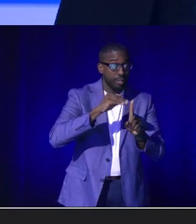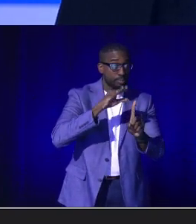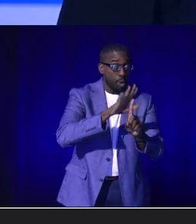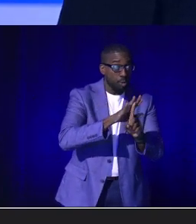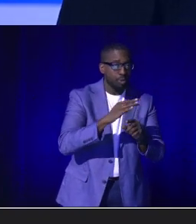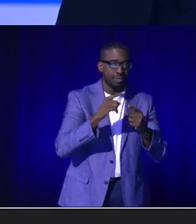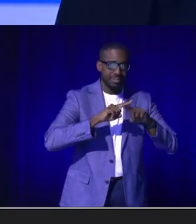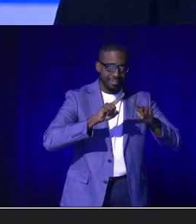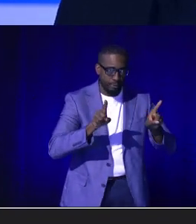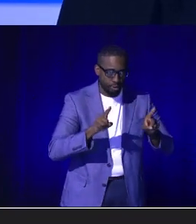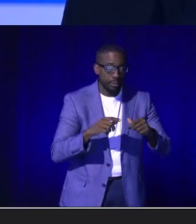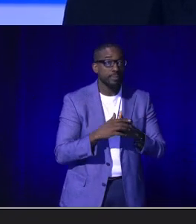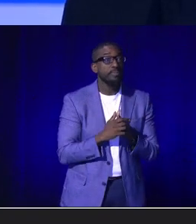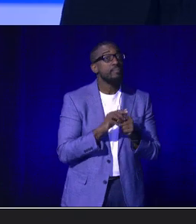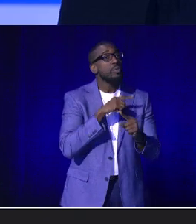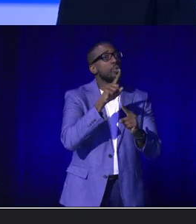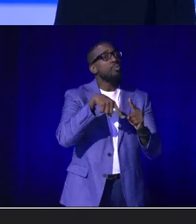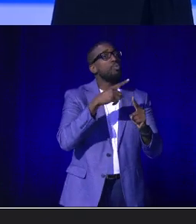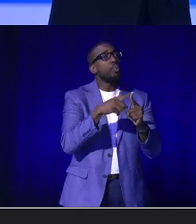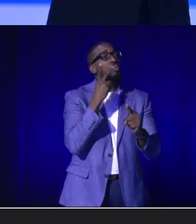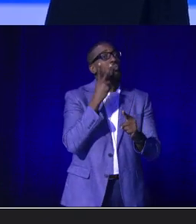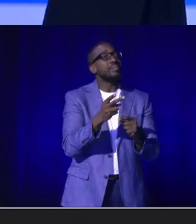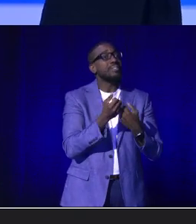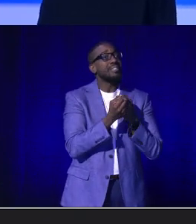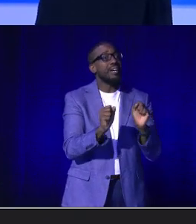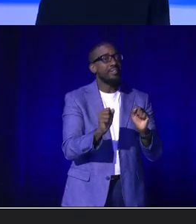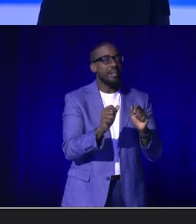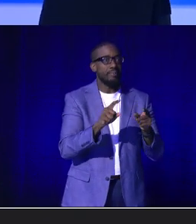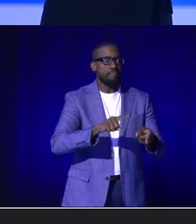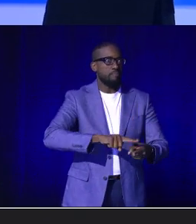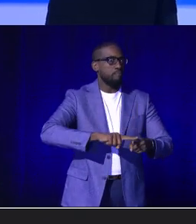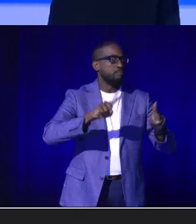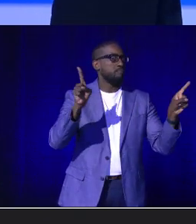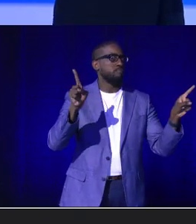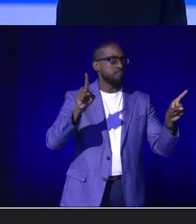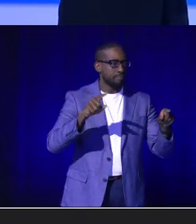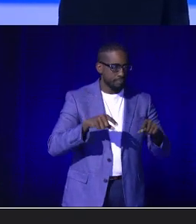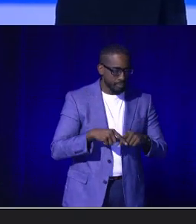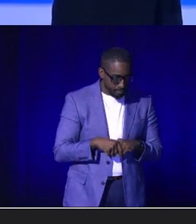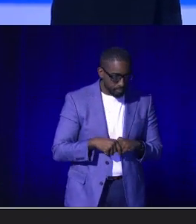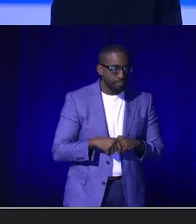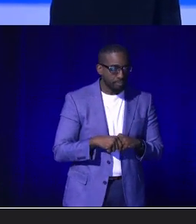when we assess their safety, we see a dramatic difference. The cell that was